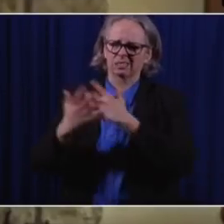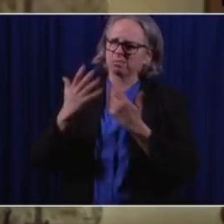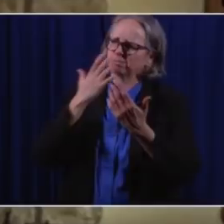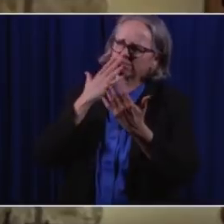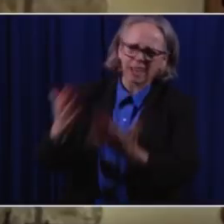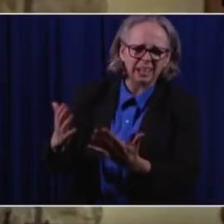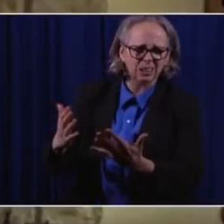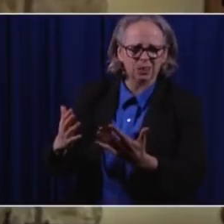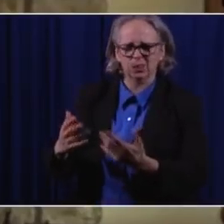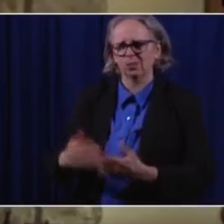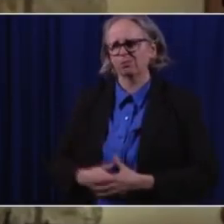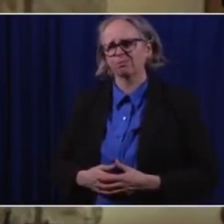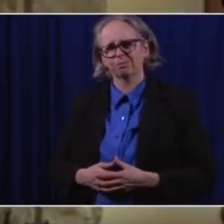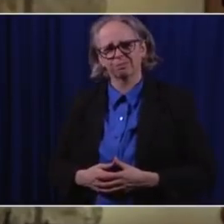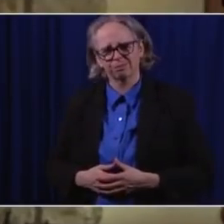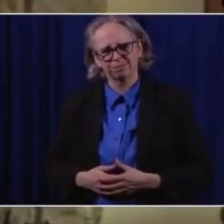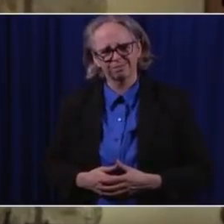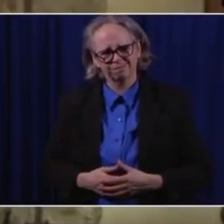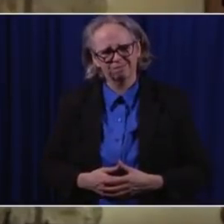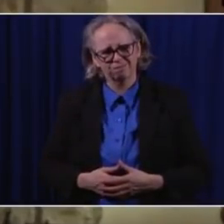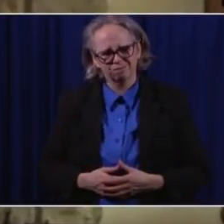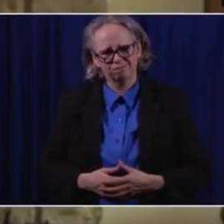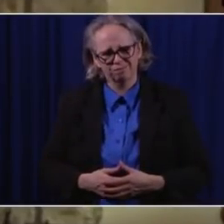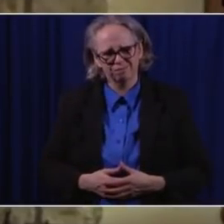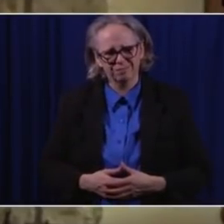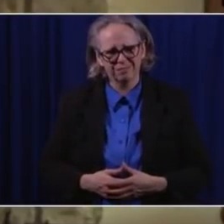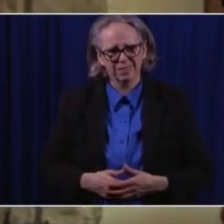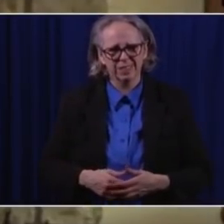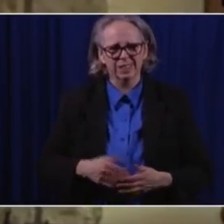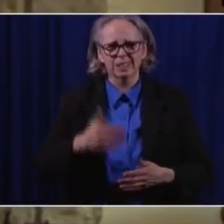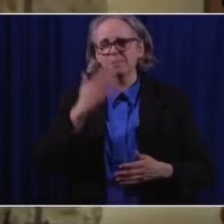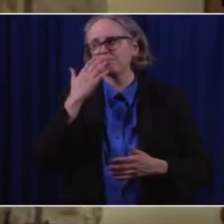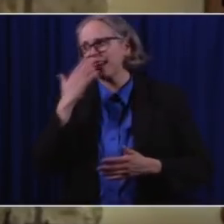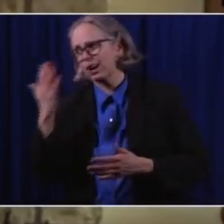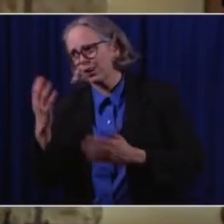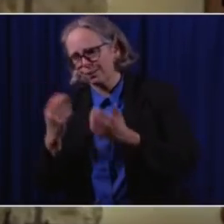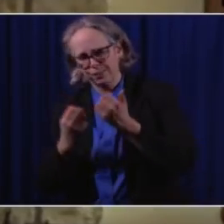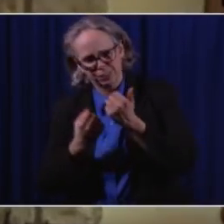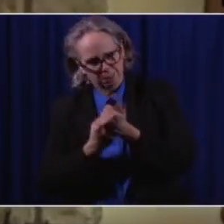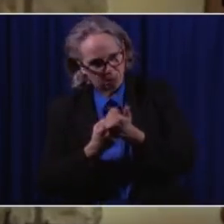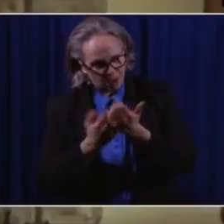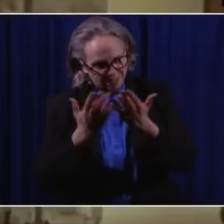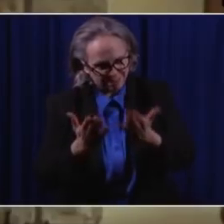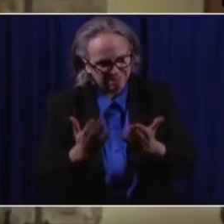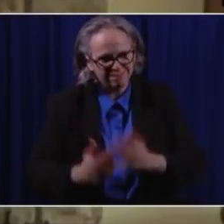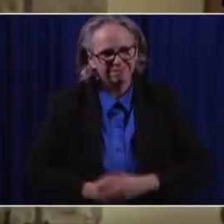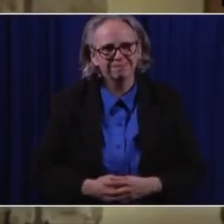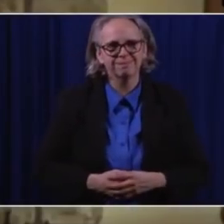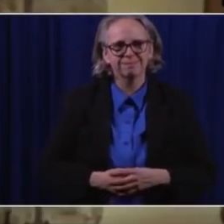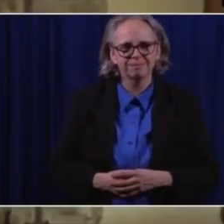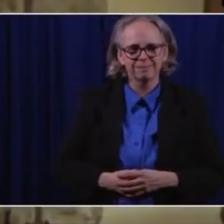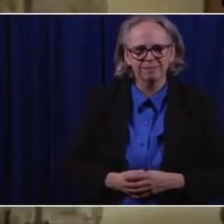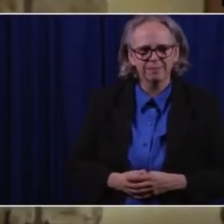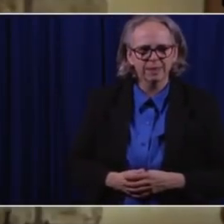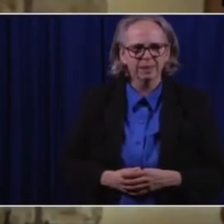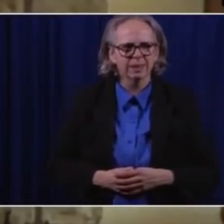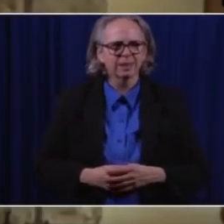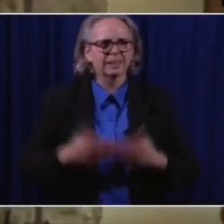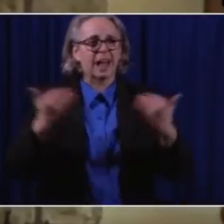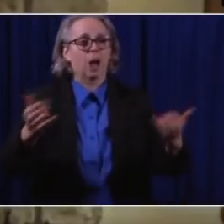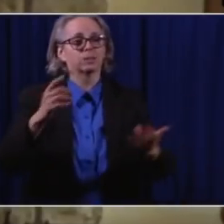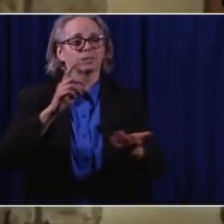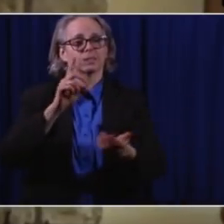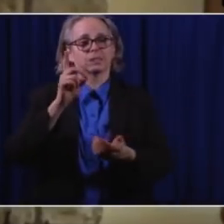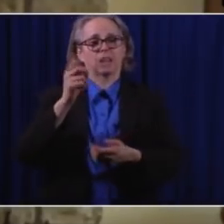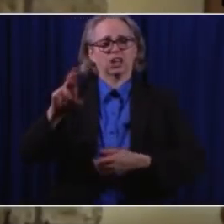grateful. And thank you for coming on today. Thanks for your support, Governor. Thank you. We're going to go to Dr. Vanderhoff.